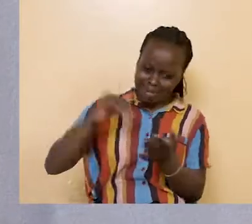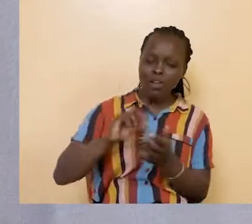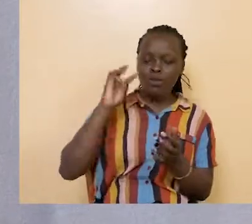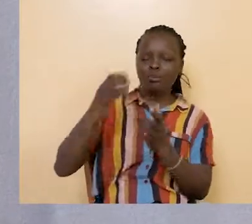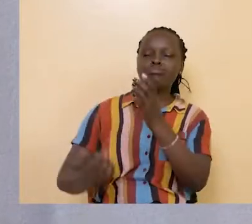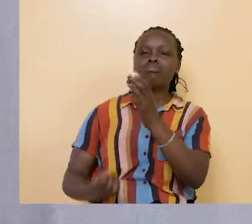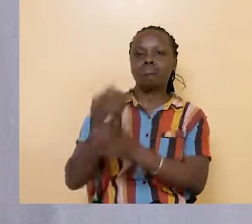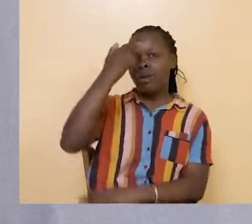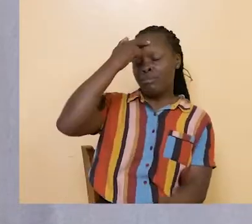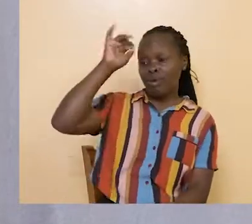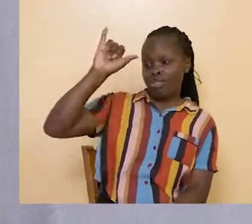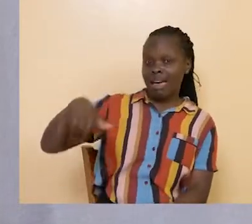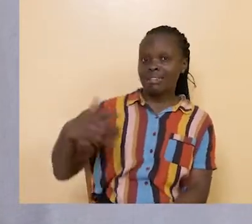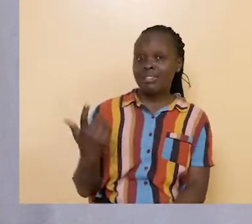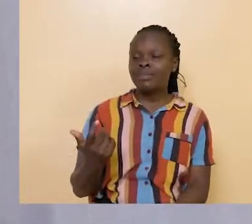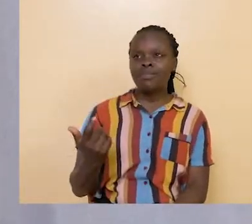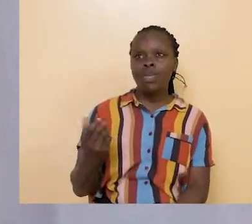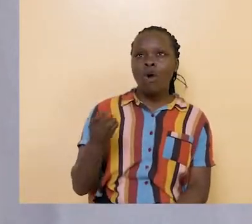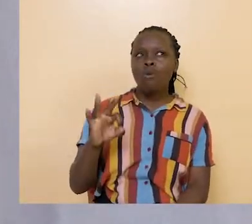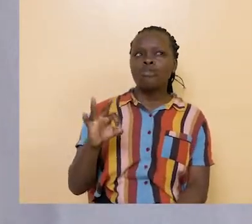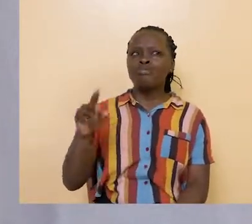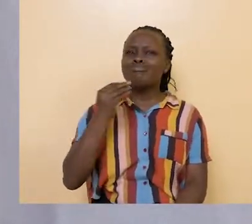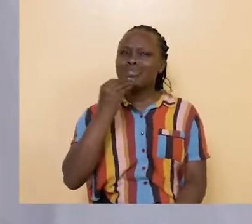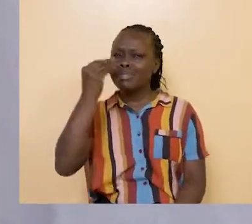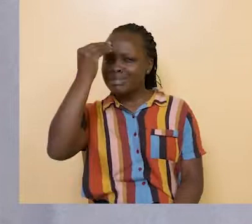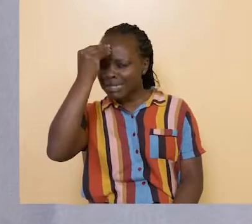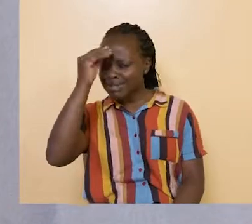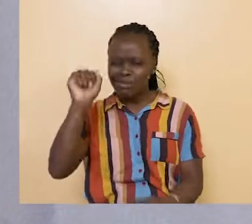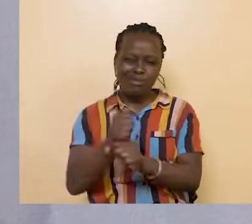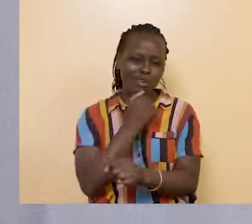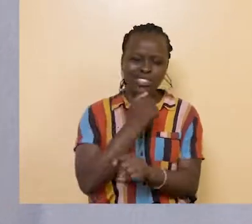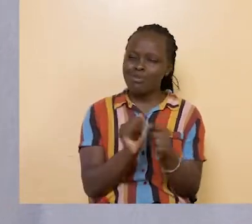again, because that kind of superficiality